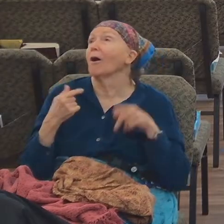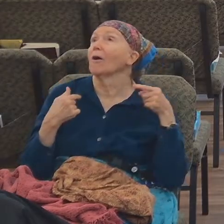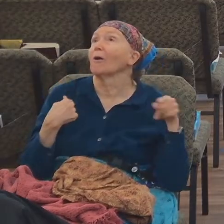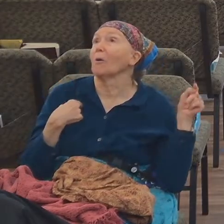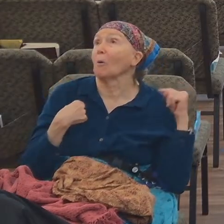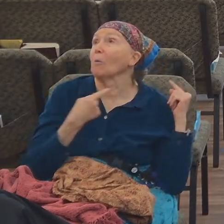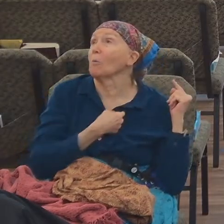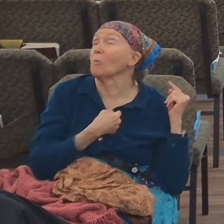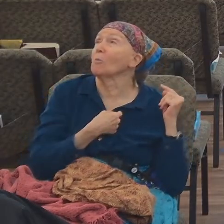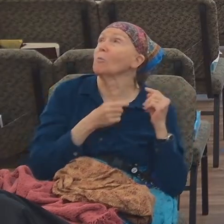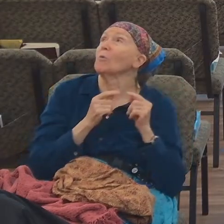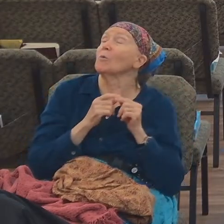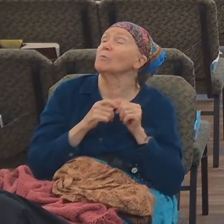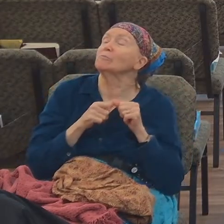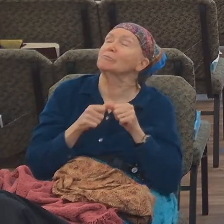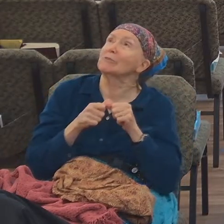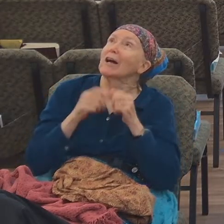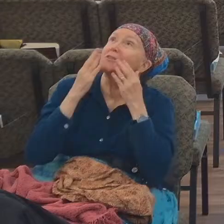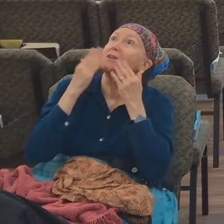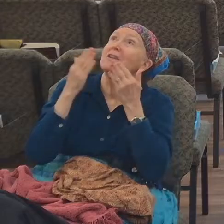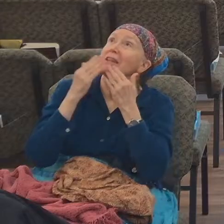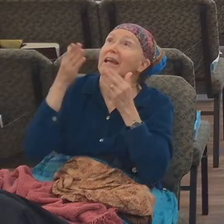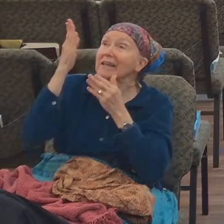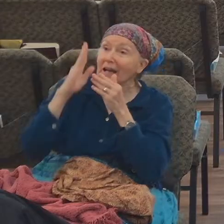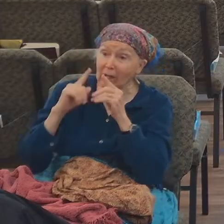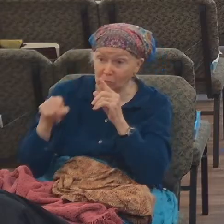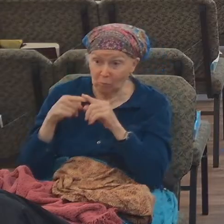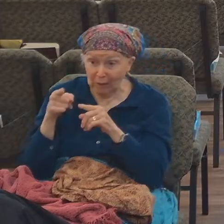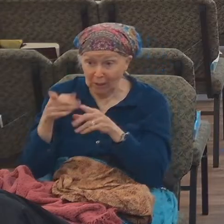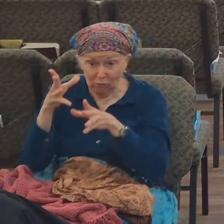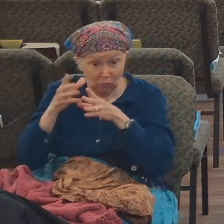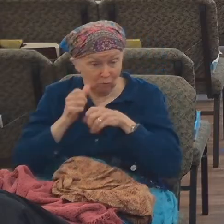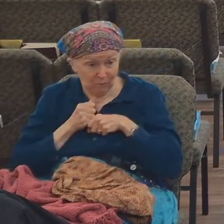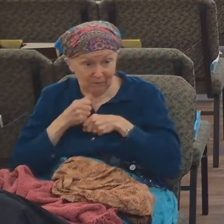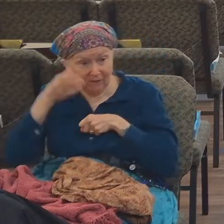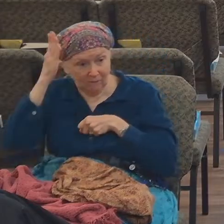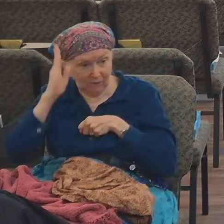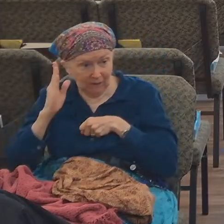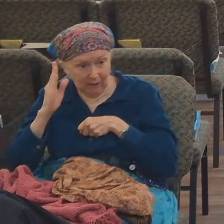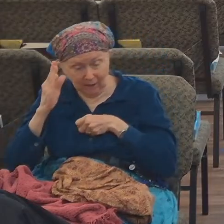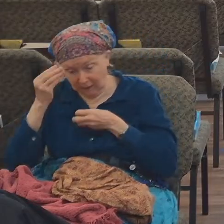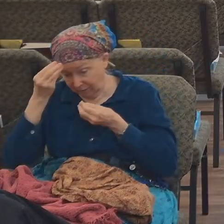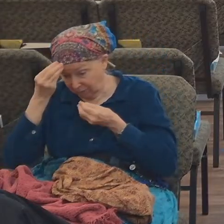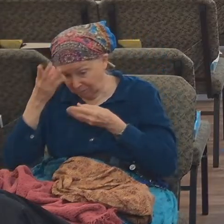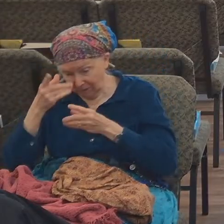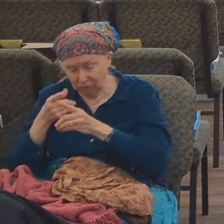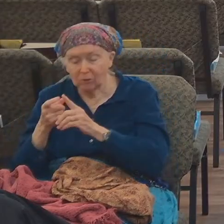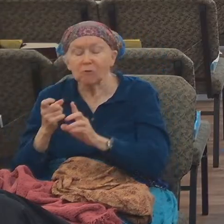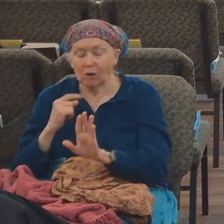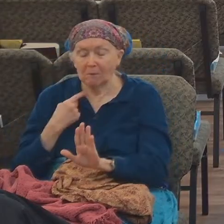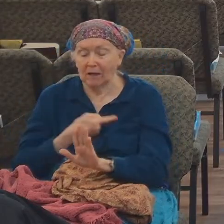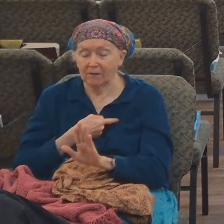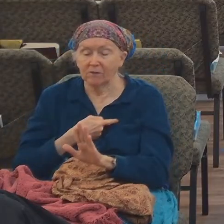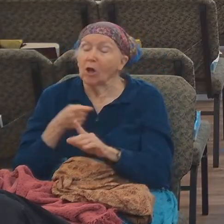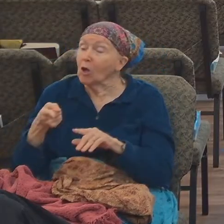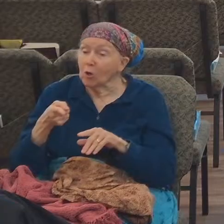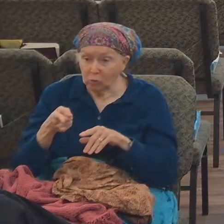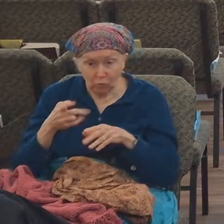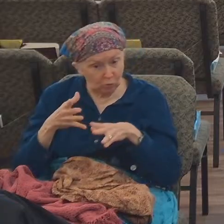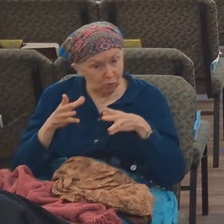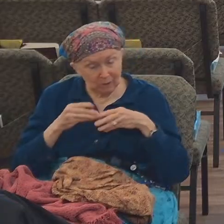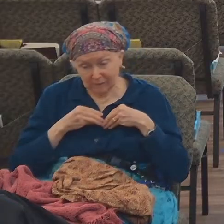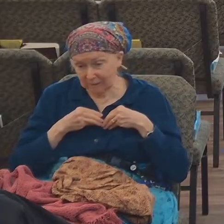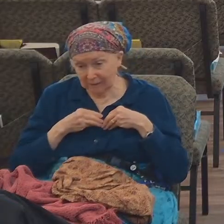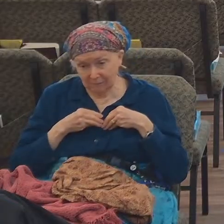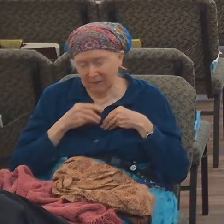when you received God's message that you heard from us, you accepted it, not as a human message, which takes you